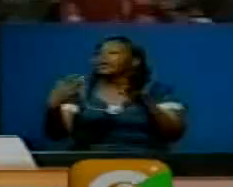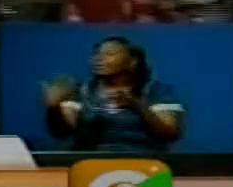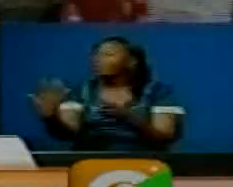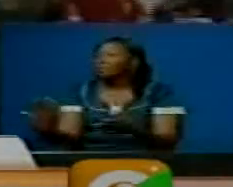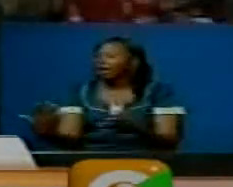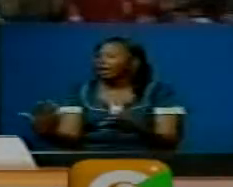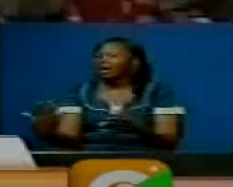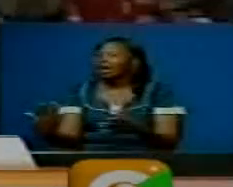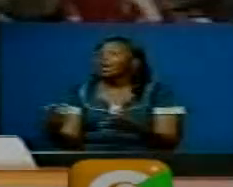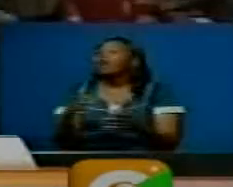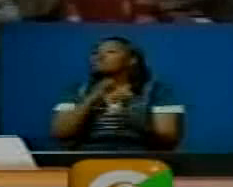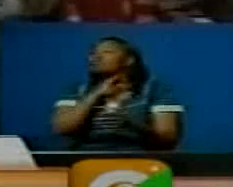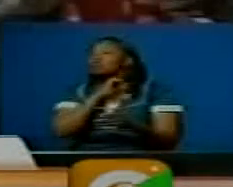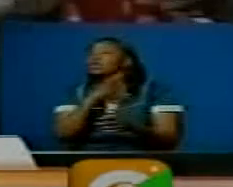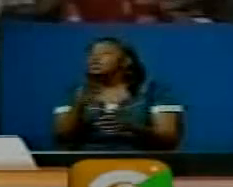speaker.